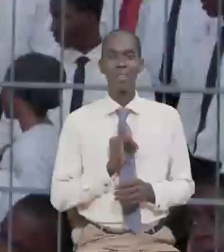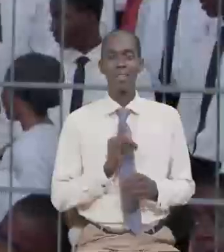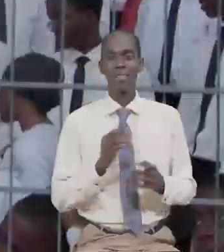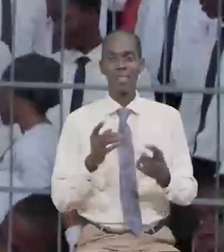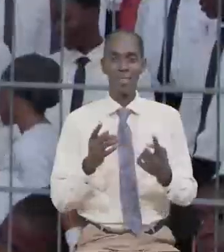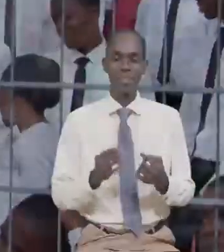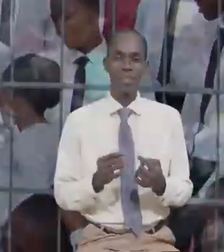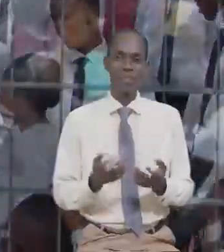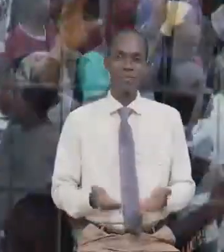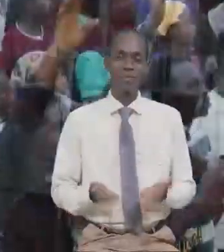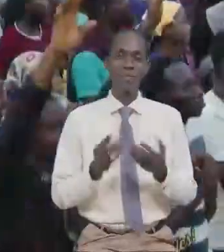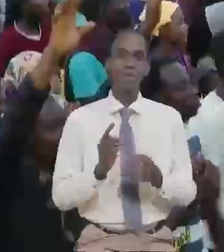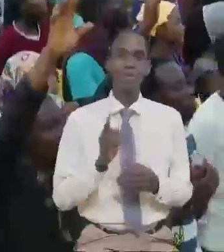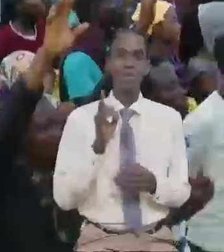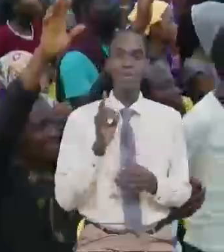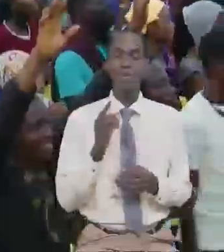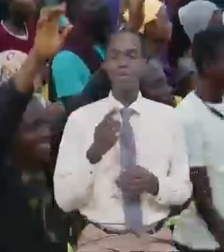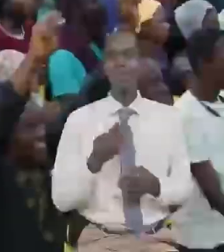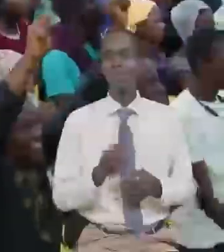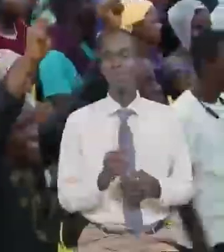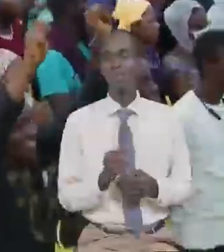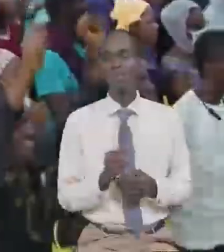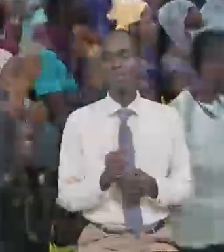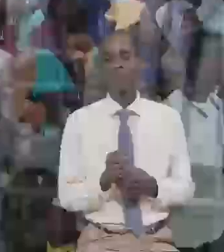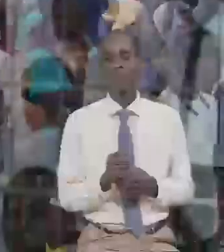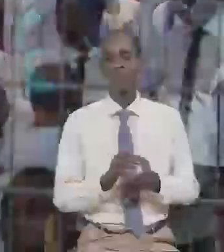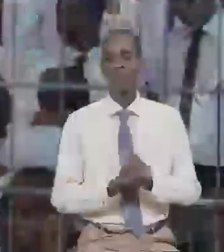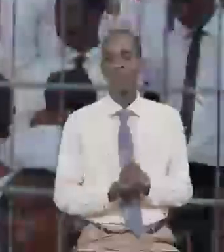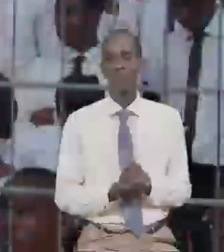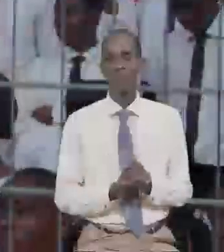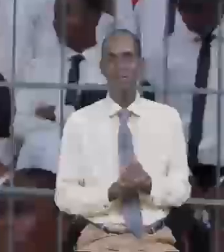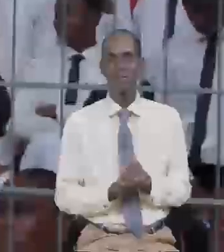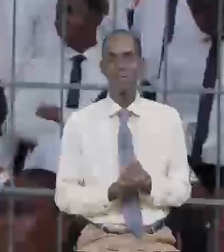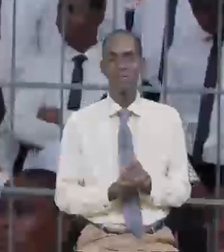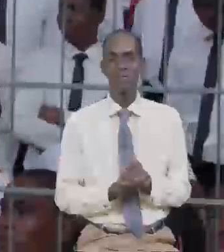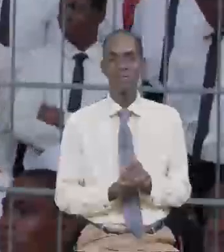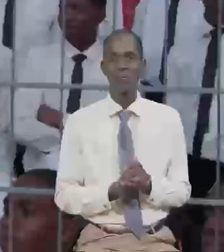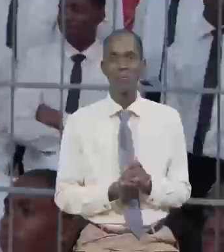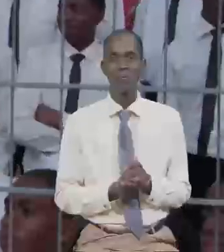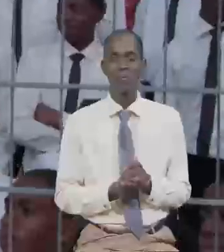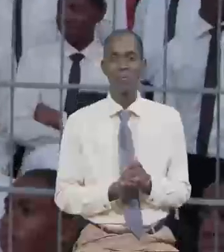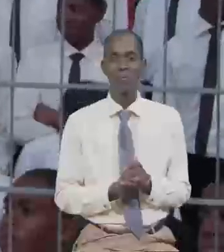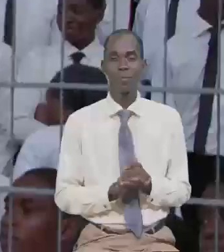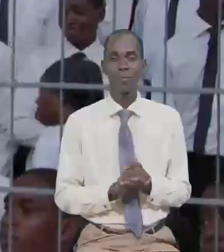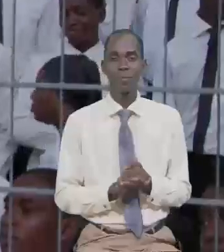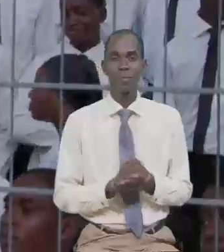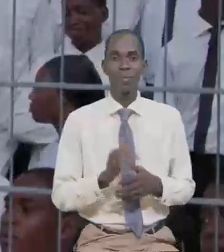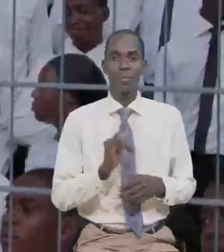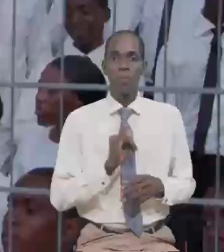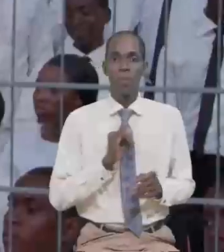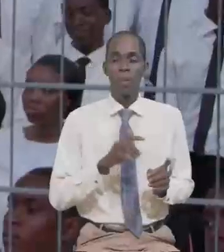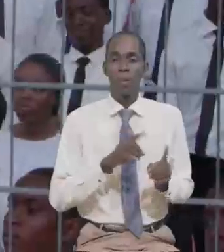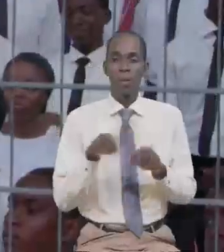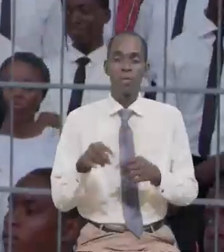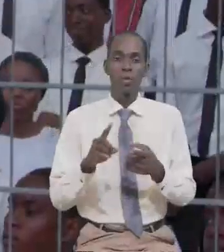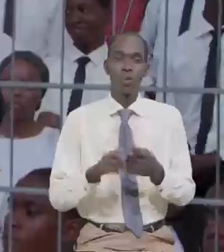I come to take mediocres out of the dungeon of failure, and